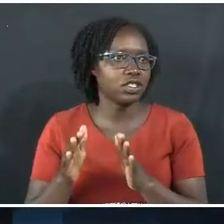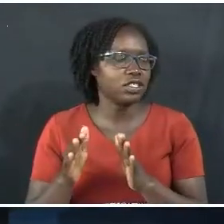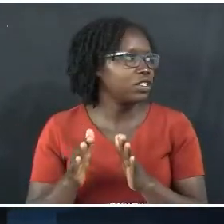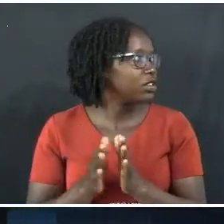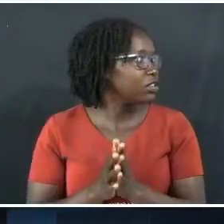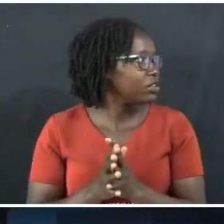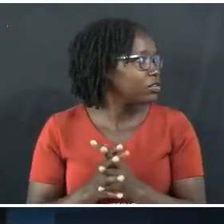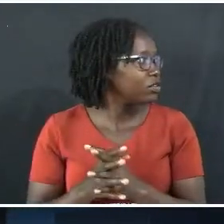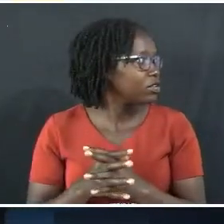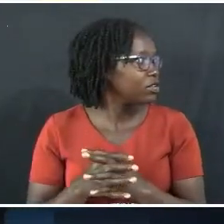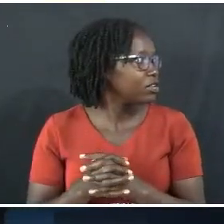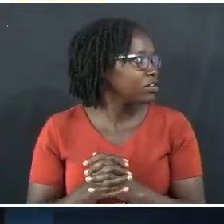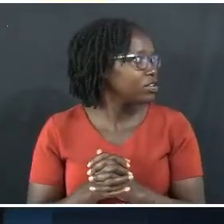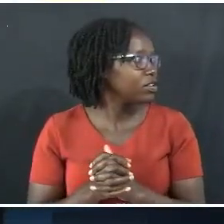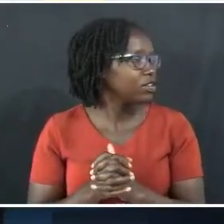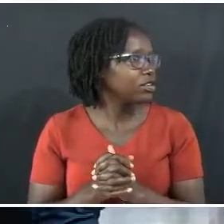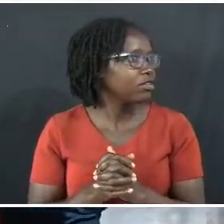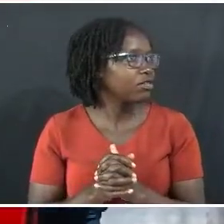done.